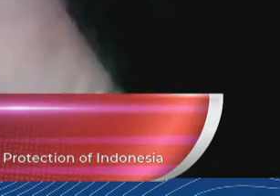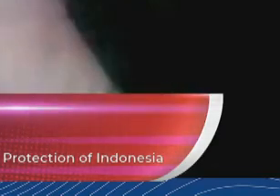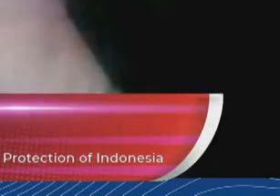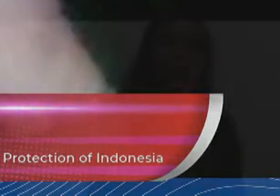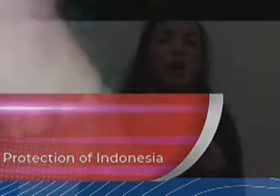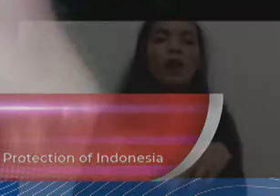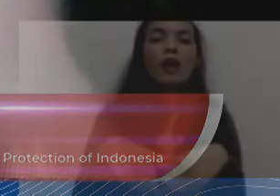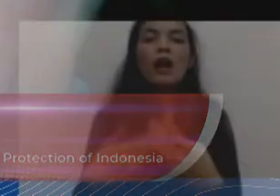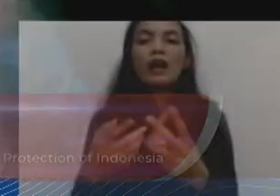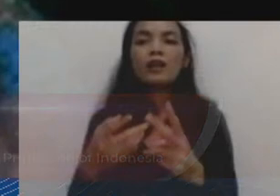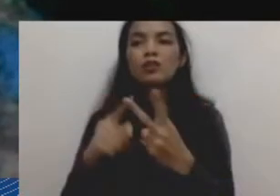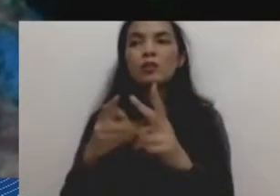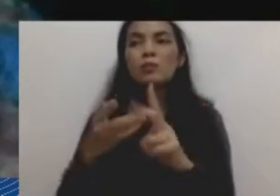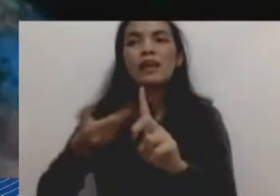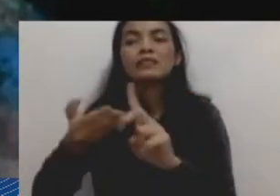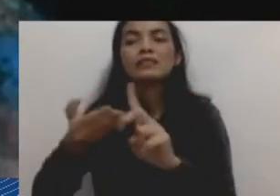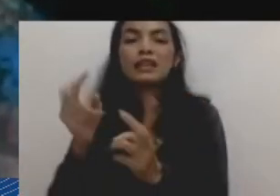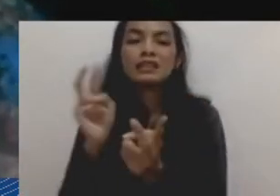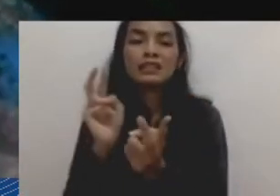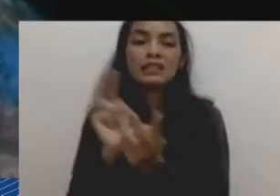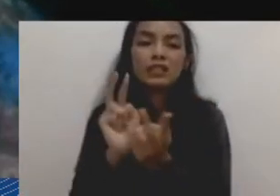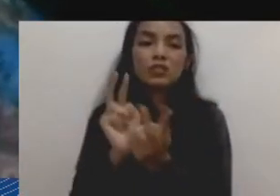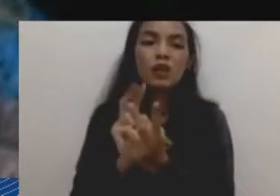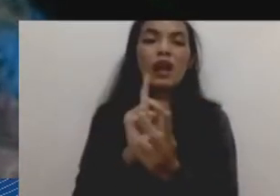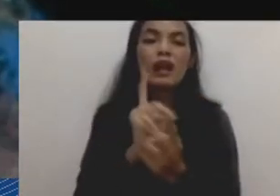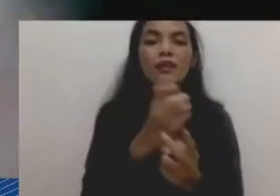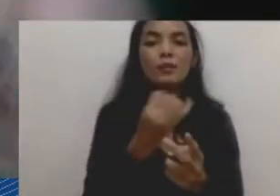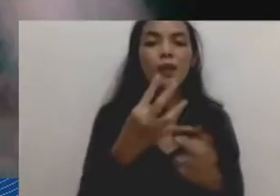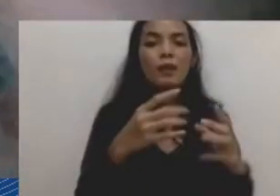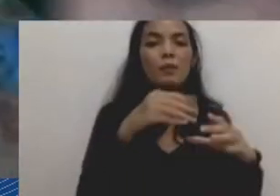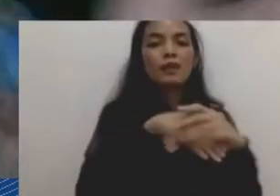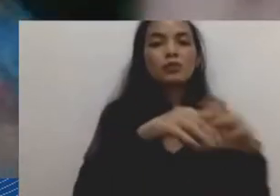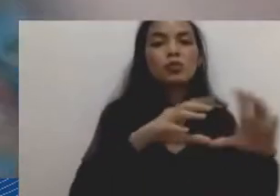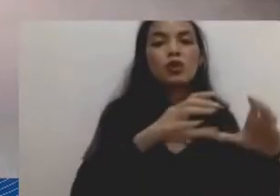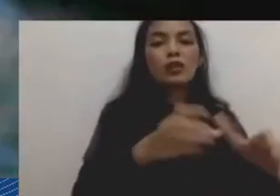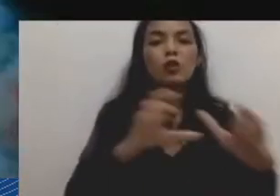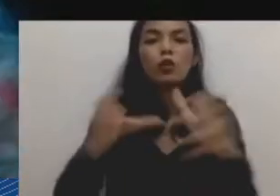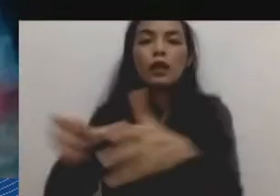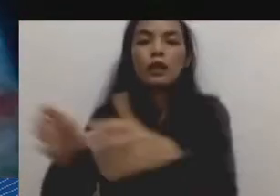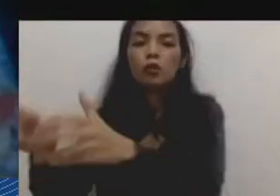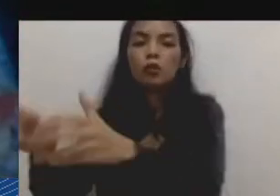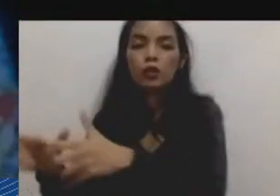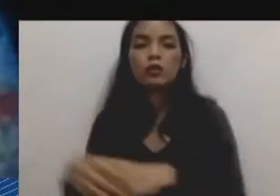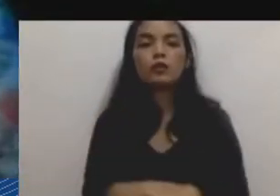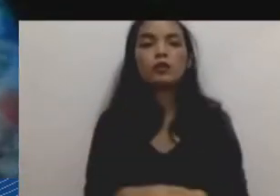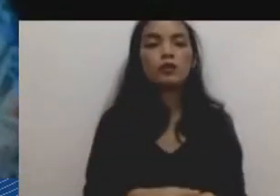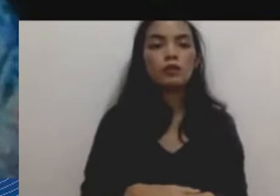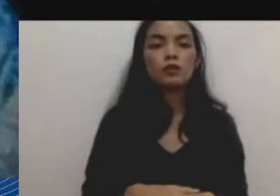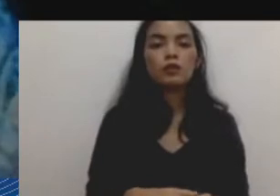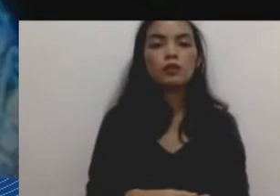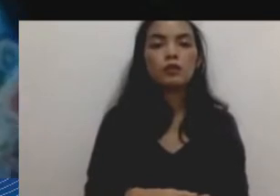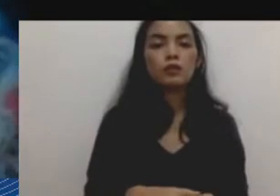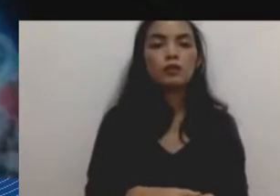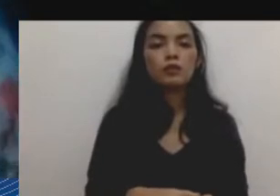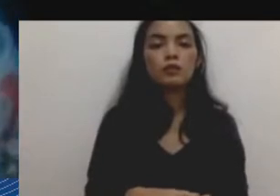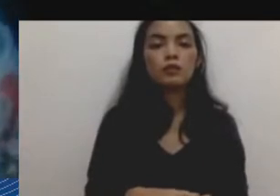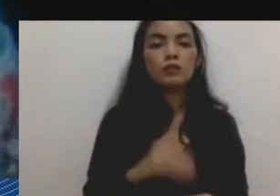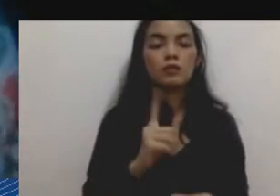that there are couple of categories, you know, from the mild to the very, very, very, what is it,